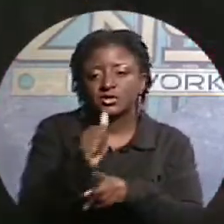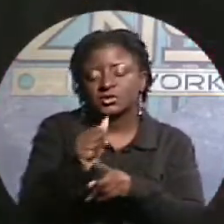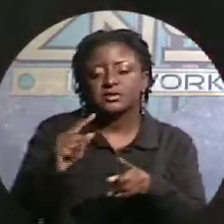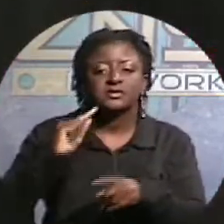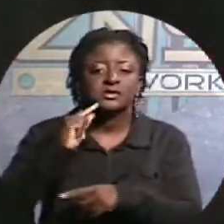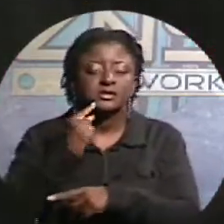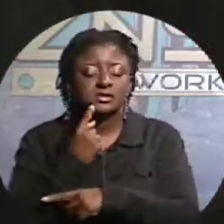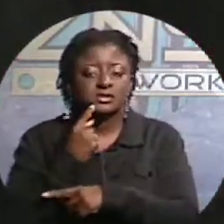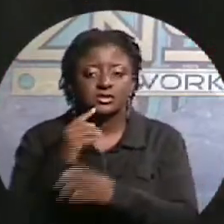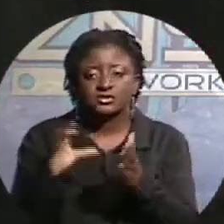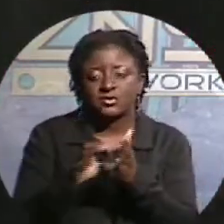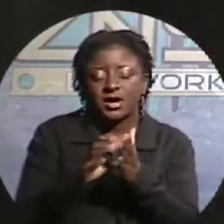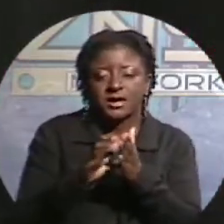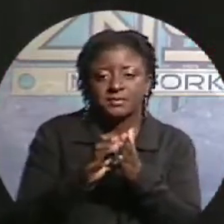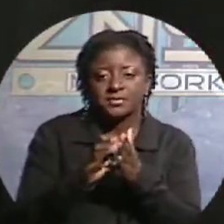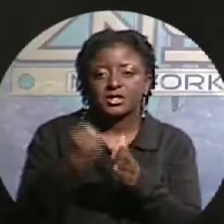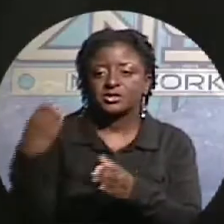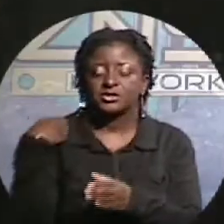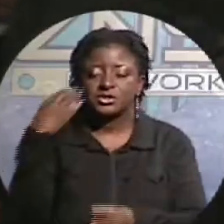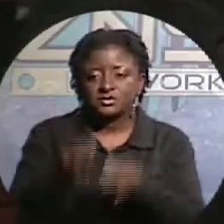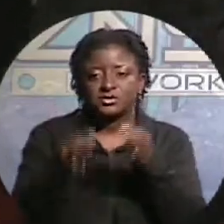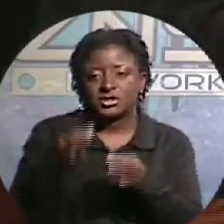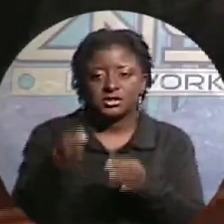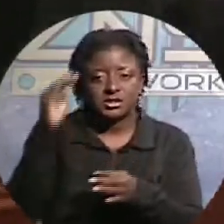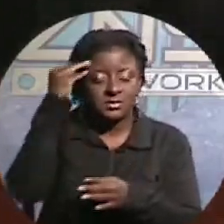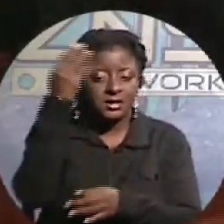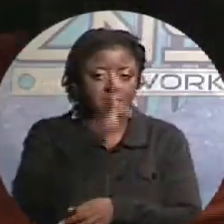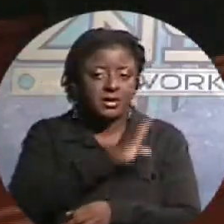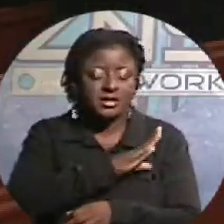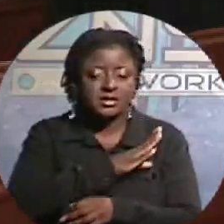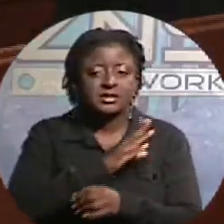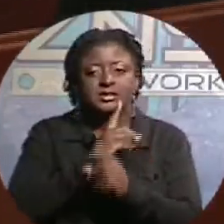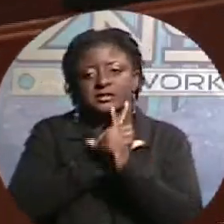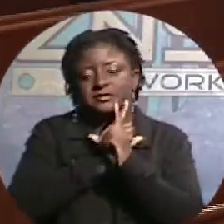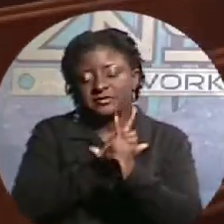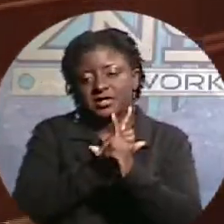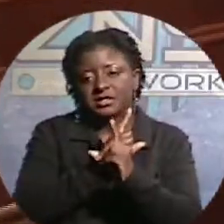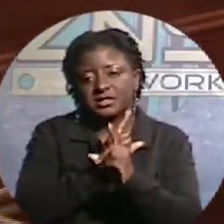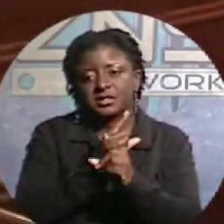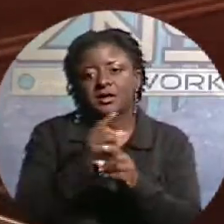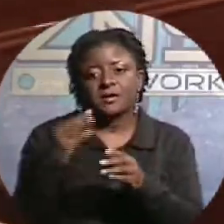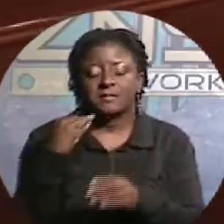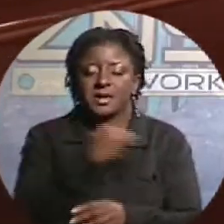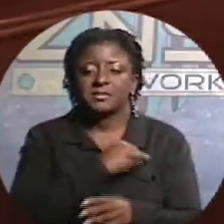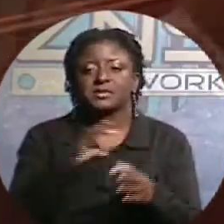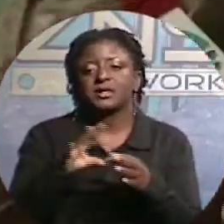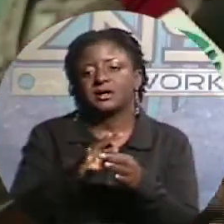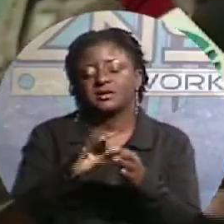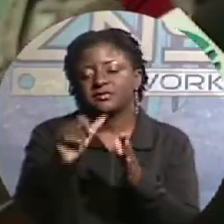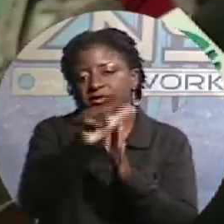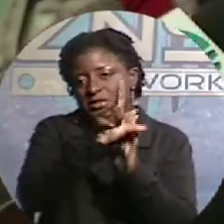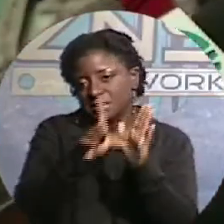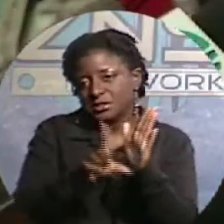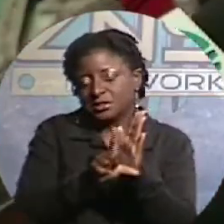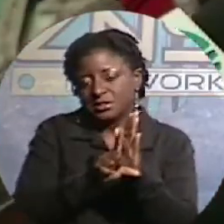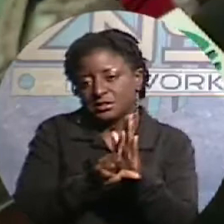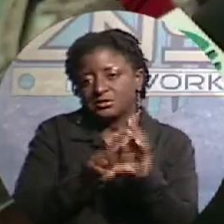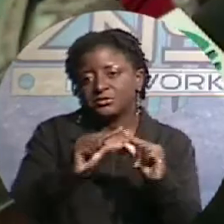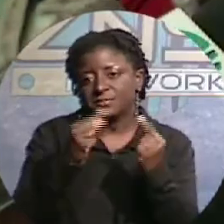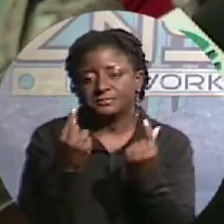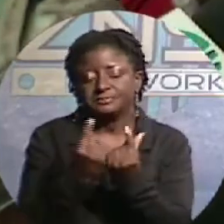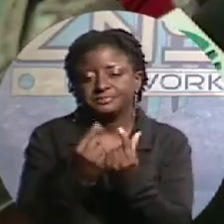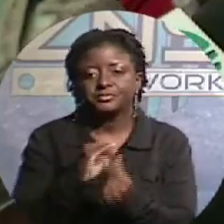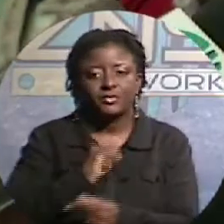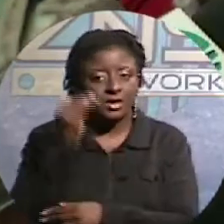Barnett strongly defended members of the legal fraternity during his address at the opening of the legal year. I am aware of